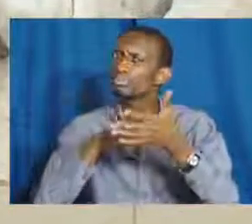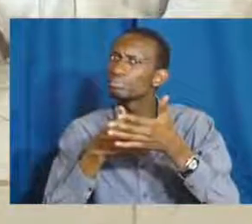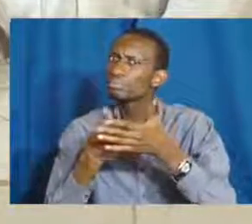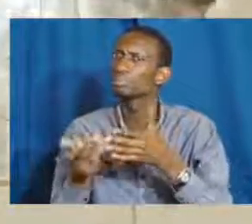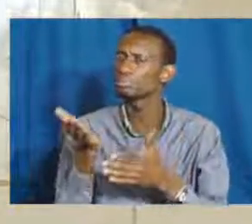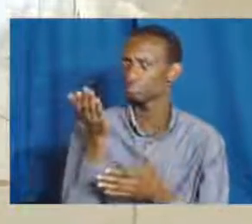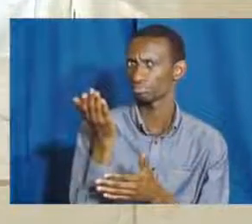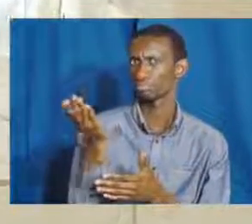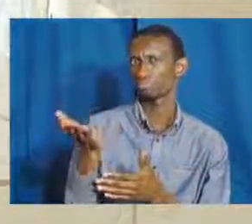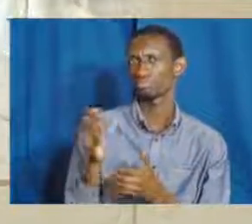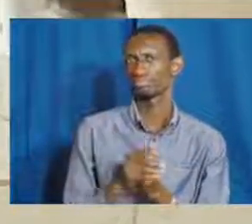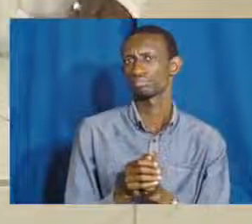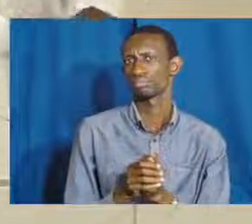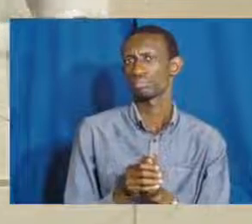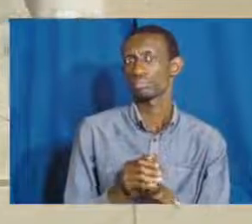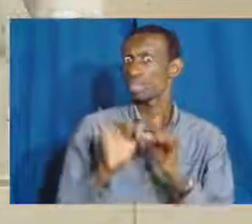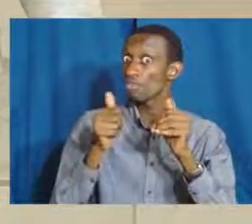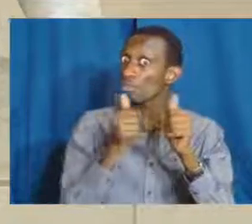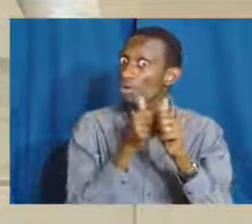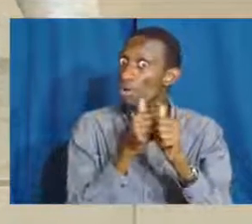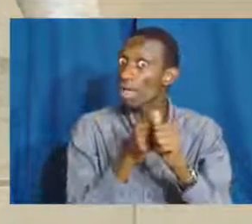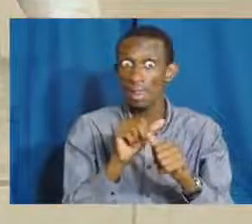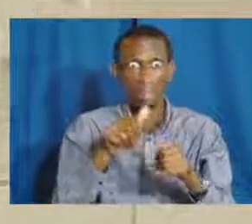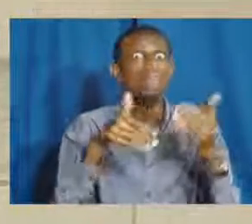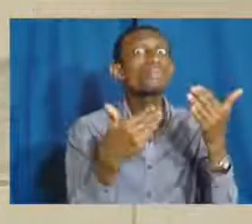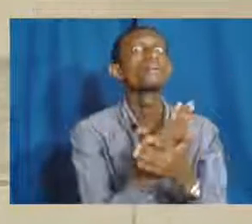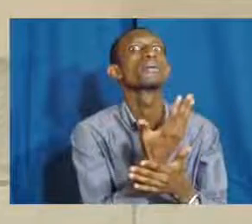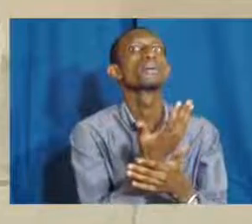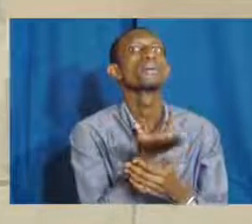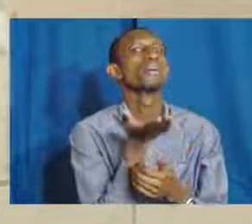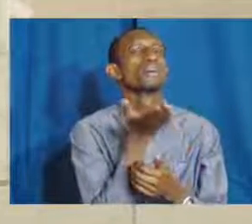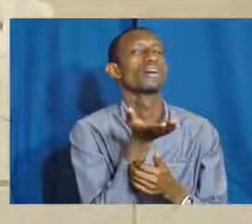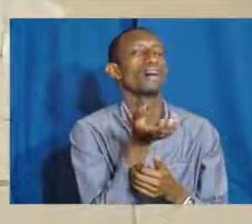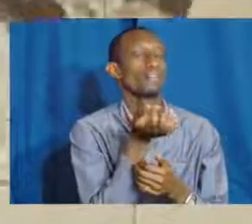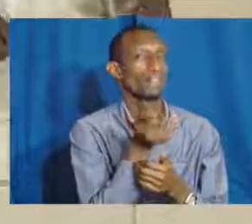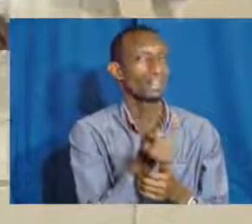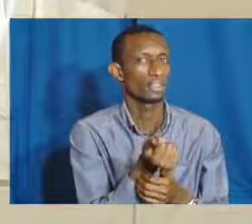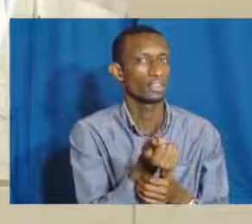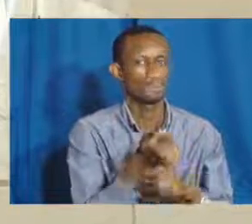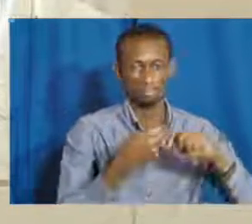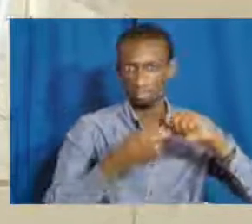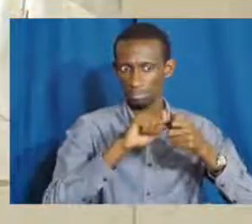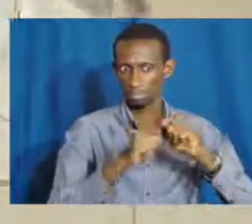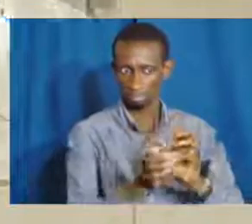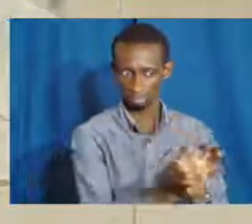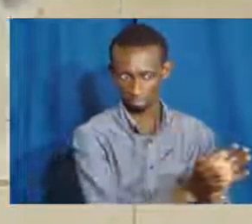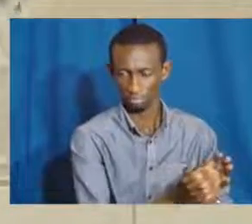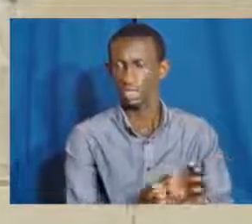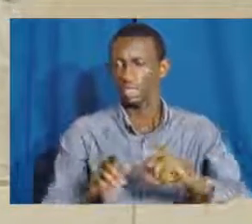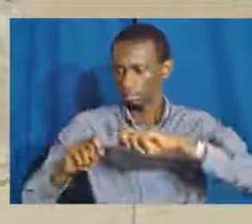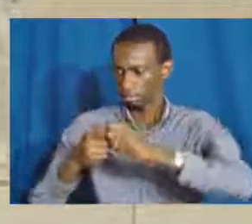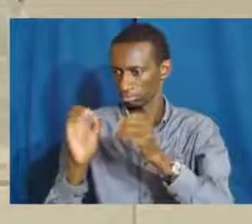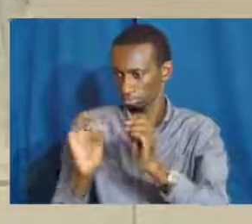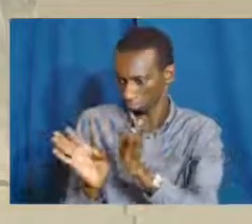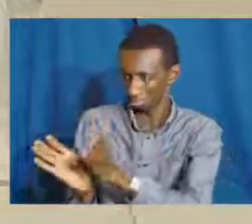to the modern periodic table, we have metals and non-metals. So that arrangement is still